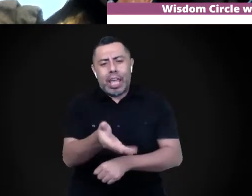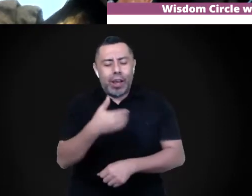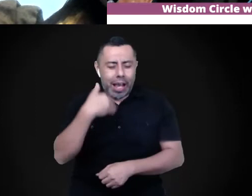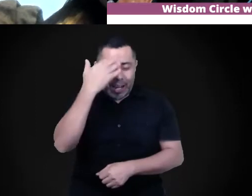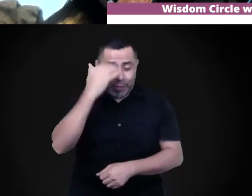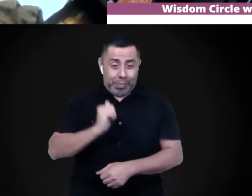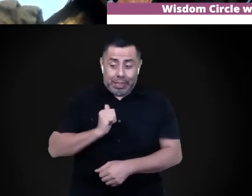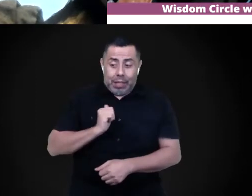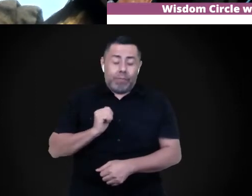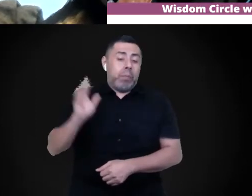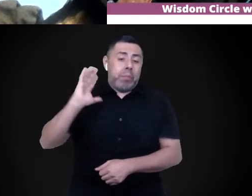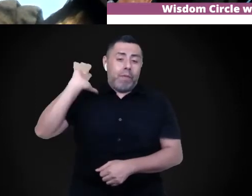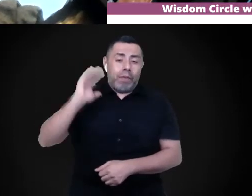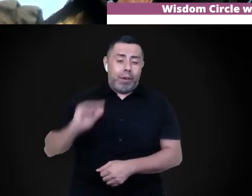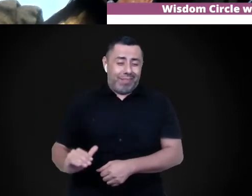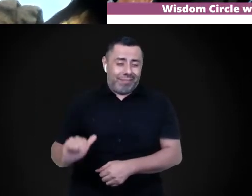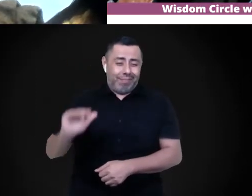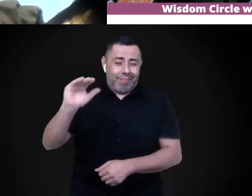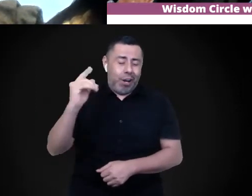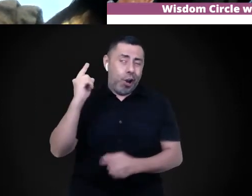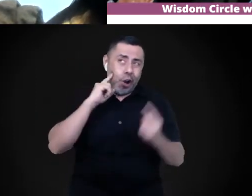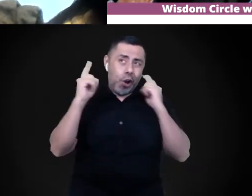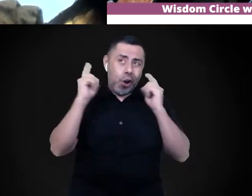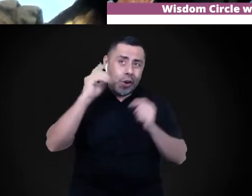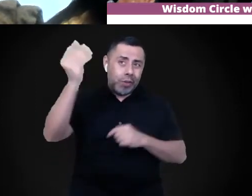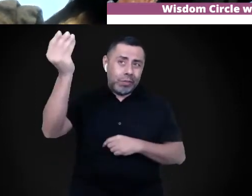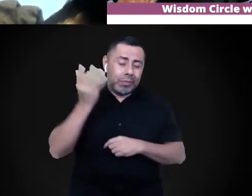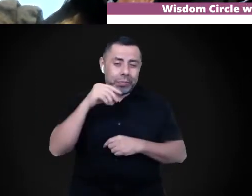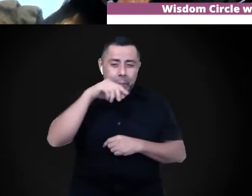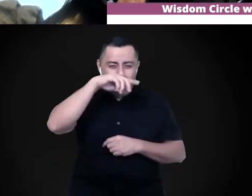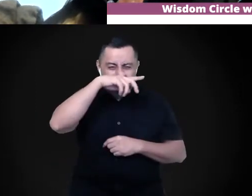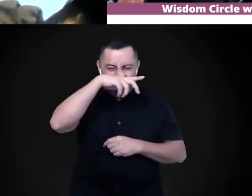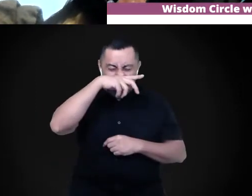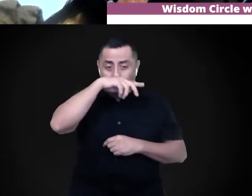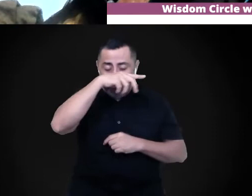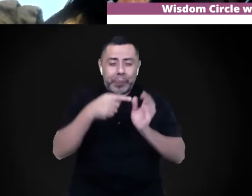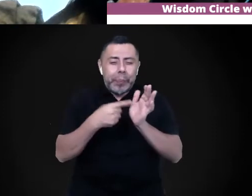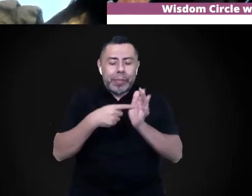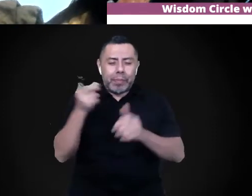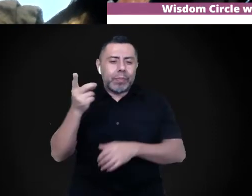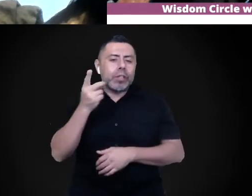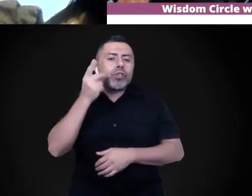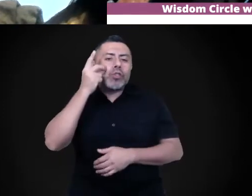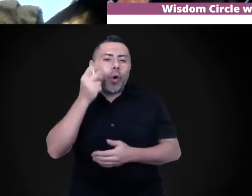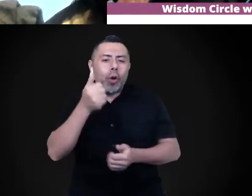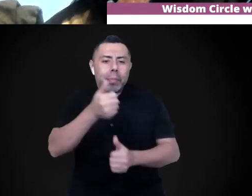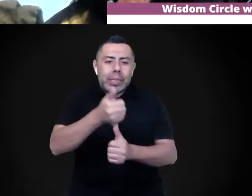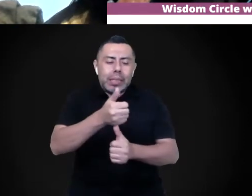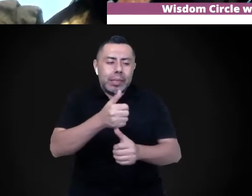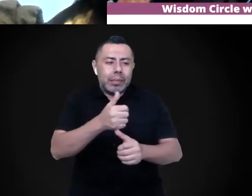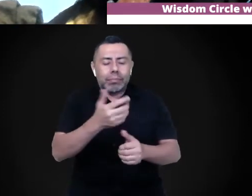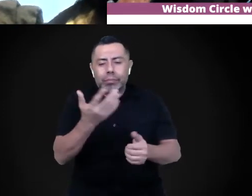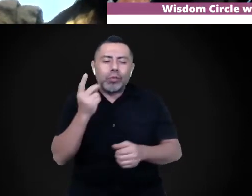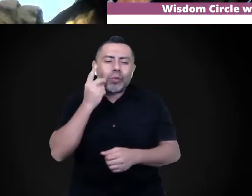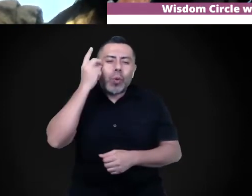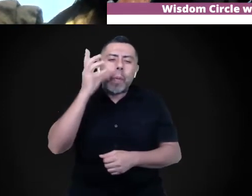how a dorm mate or an evening mom would teach them how to iron, how to sew, how to